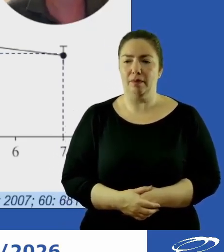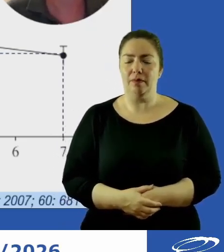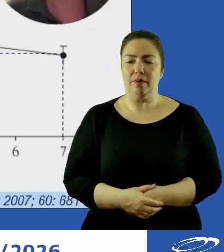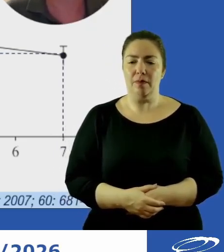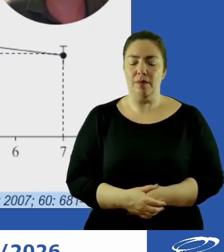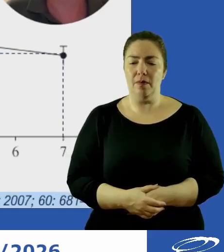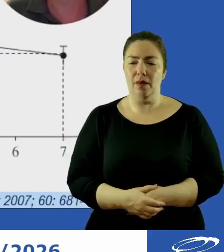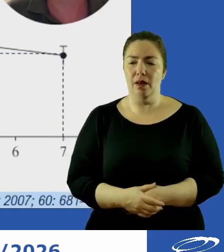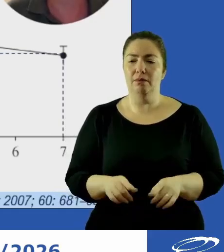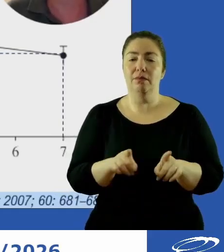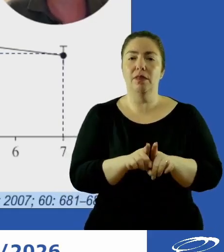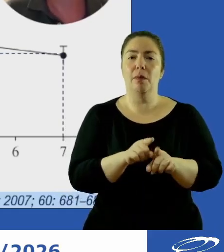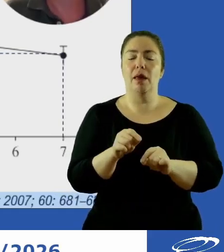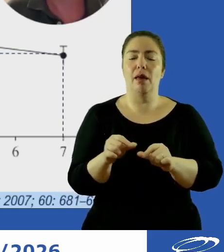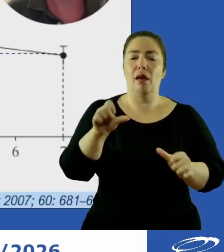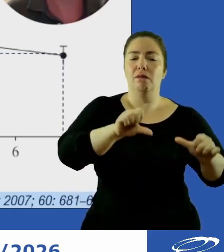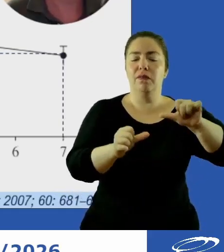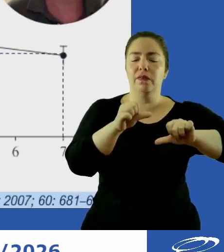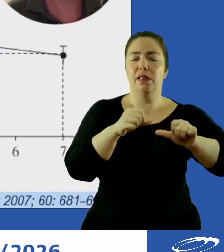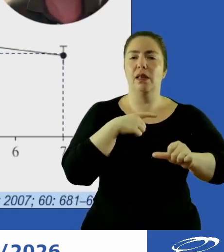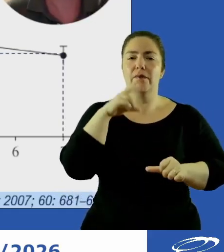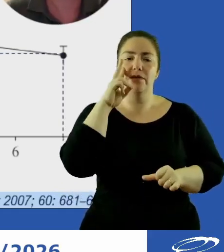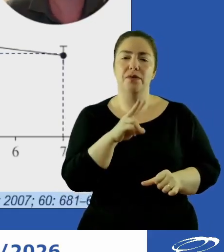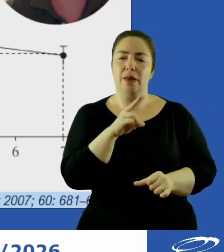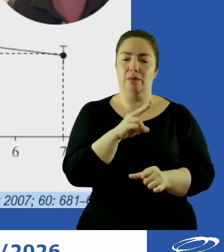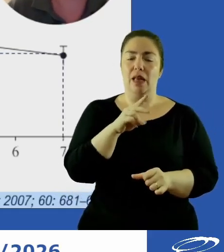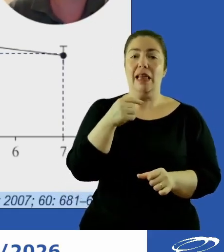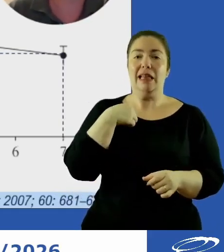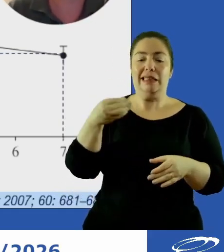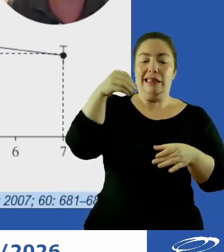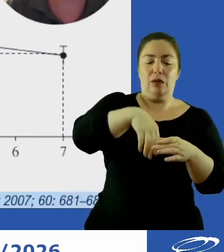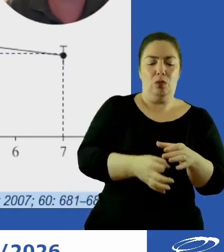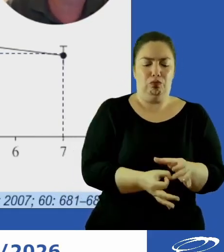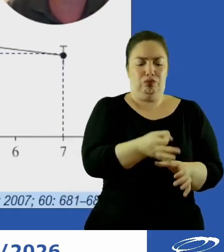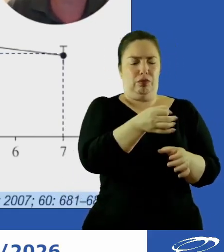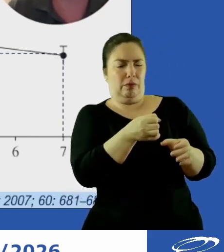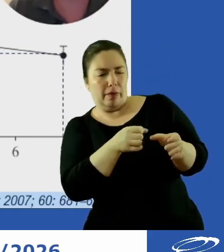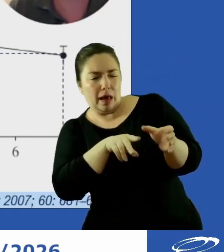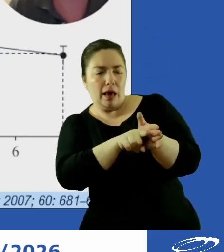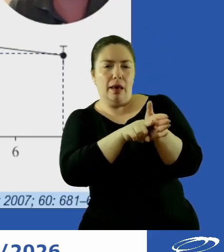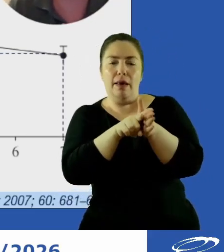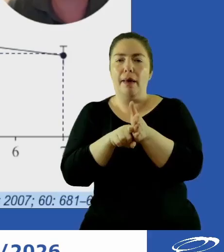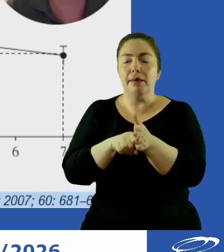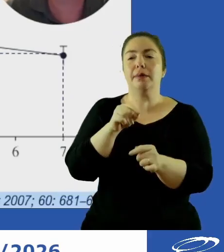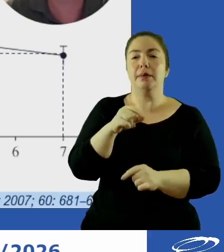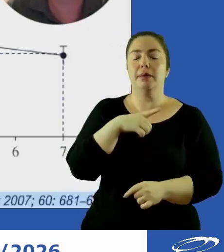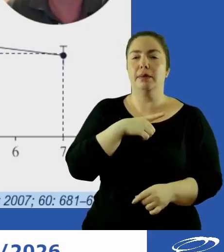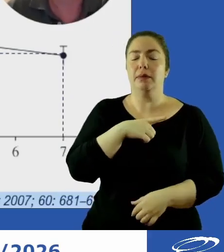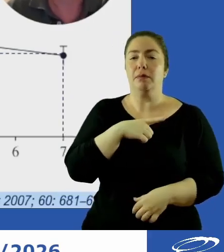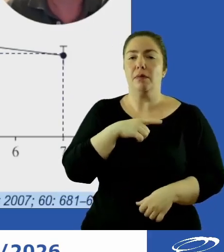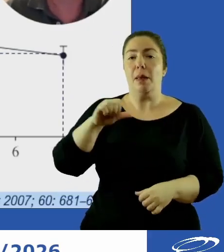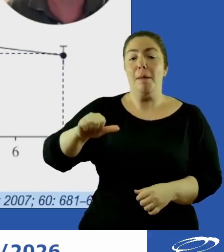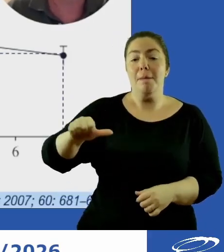in terms of MIC, and with some data supporting the activity of these new drugs against biofilms,